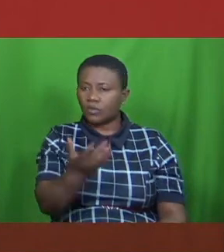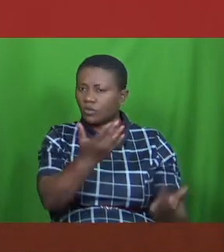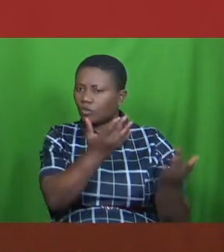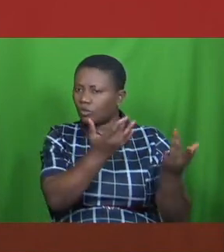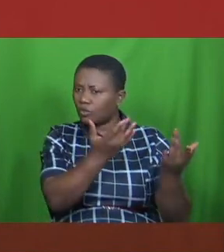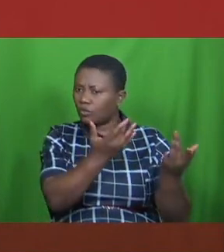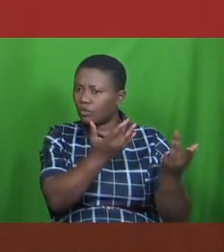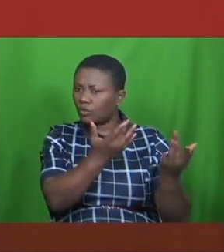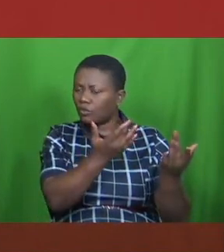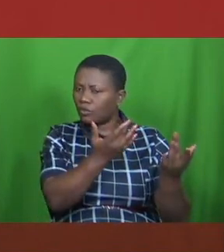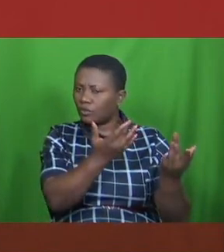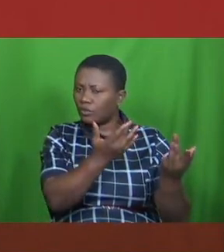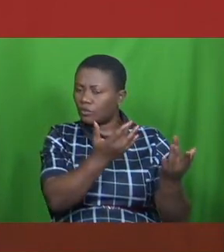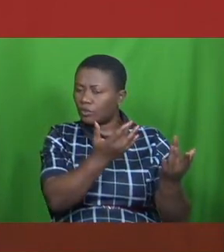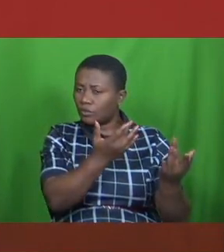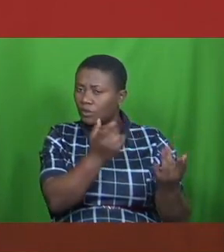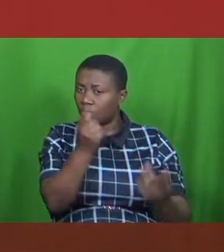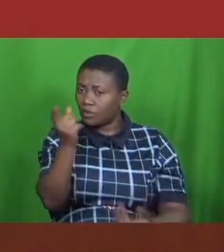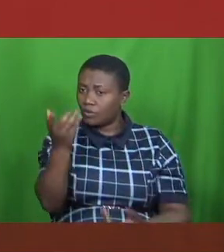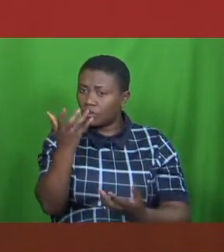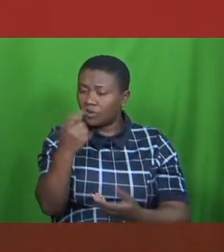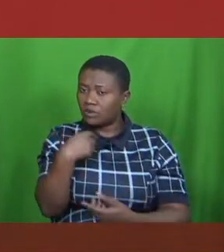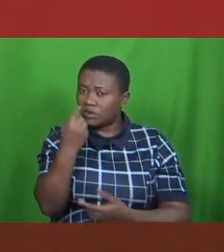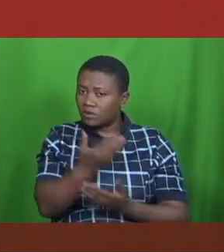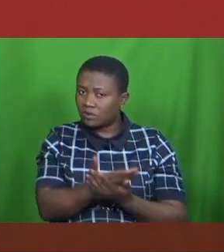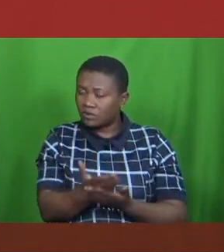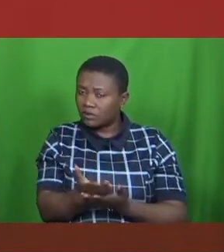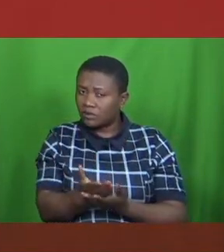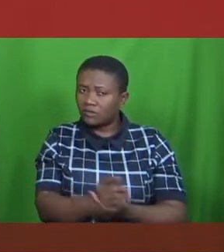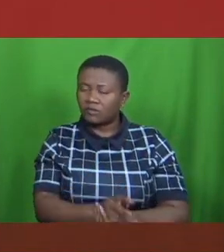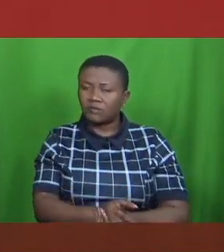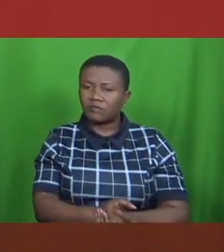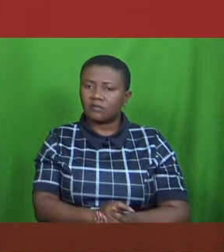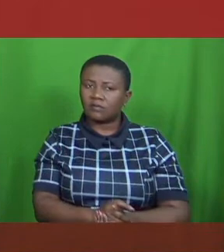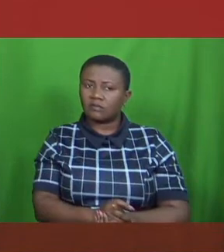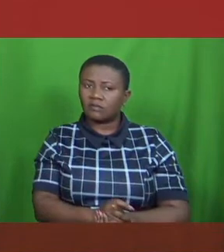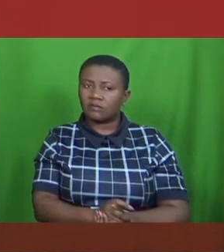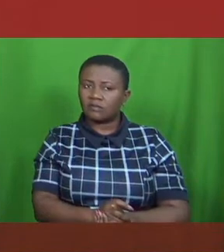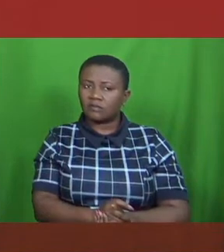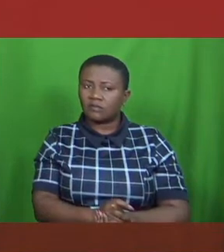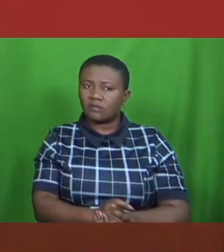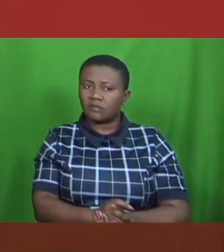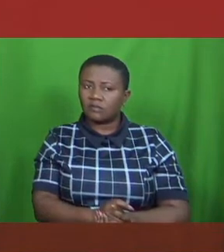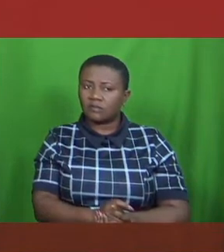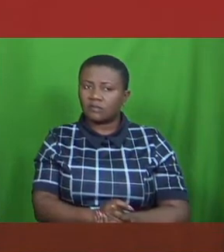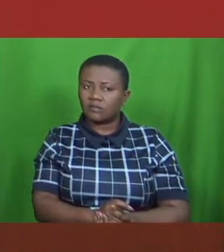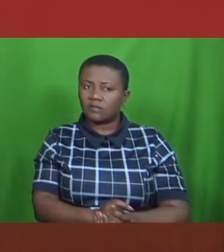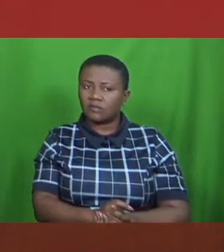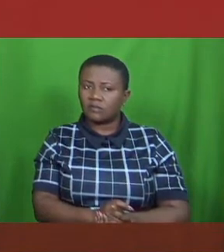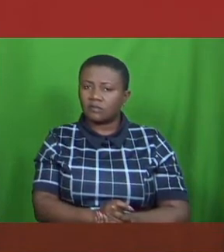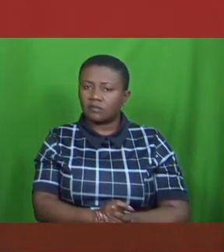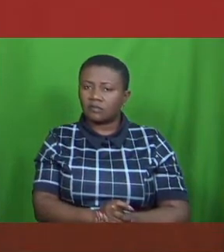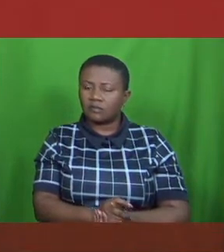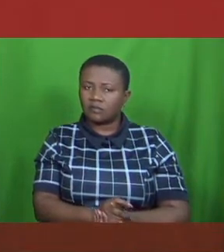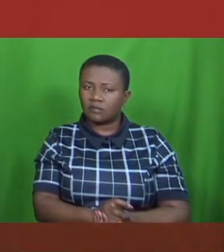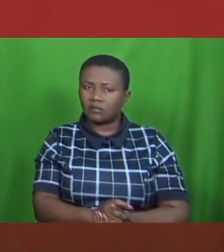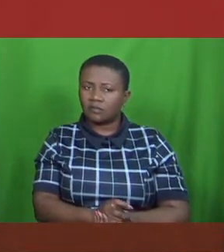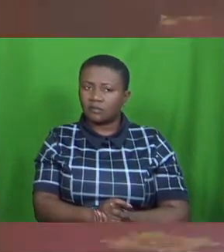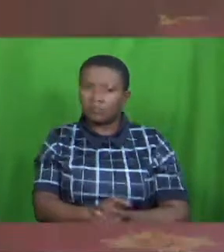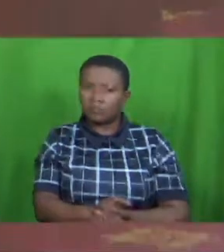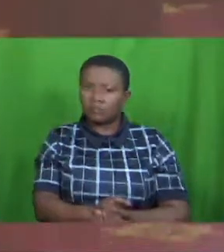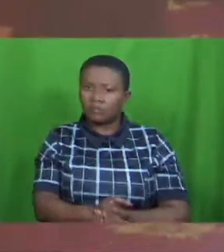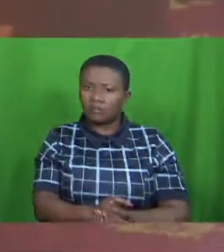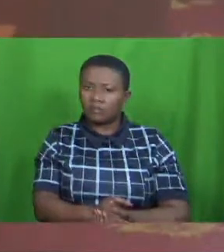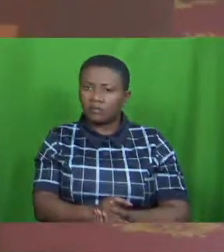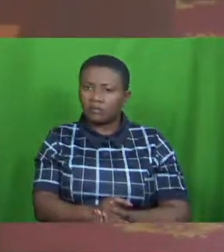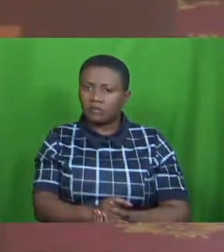Were you trying to raise an issue? Yes, Mr. Speaker. Mr. Speaker, I haven't had this report. My colleagues here